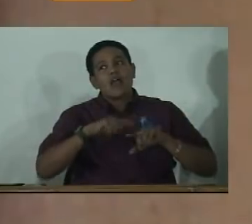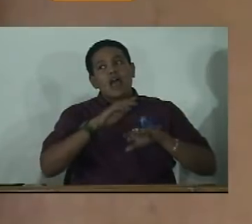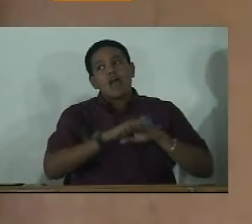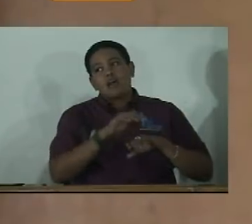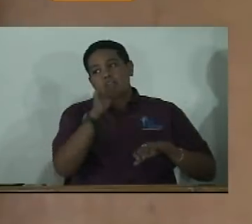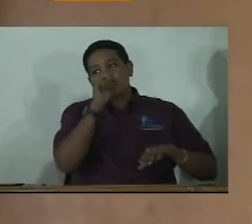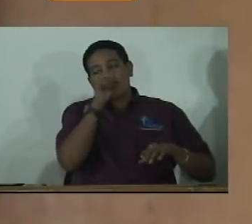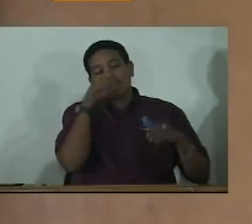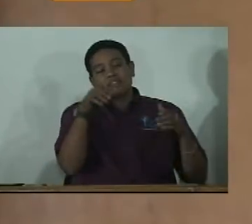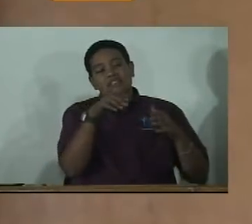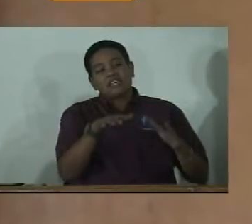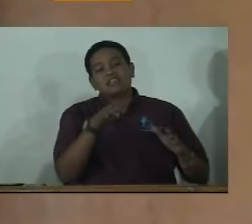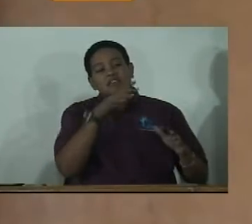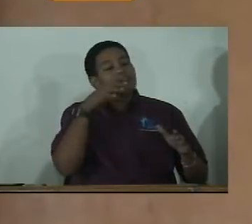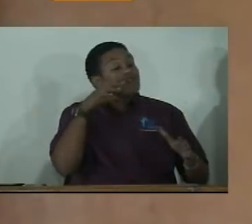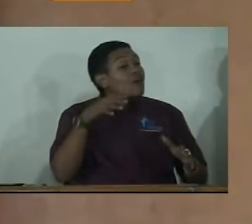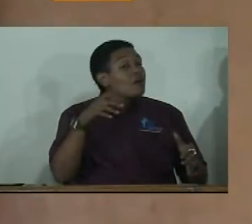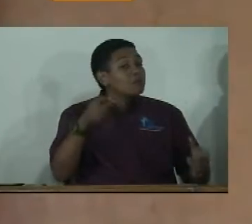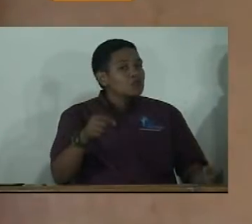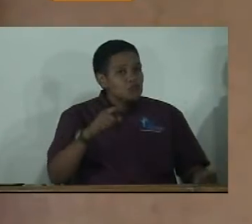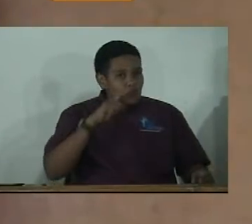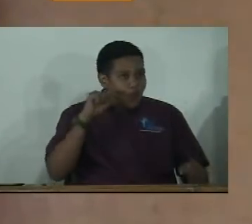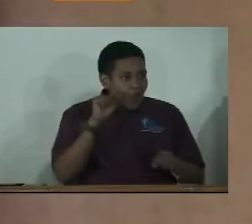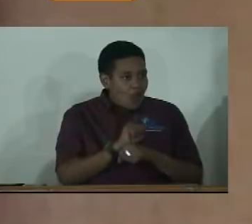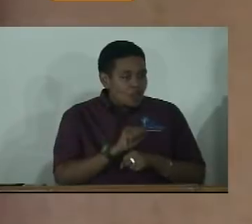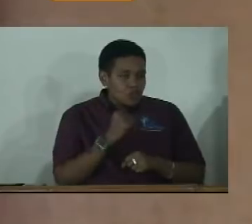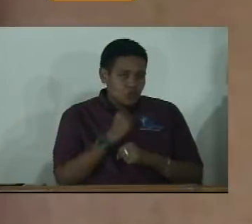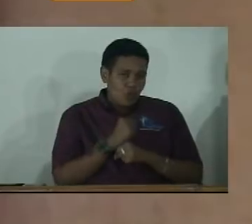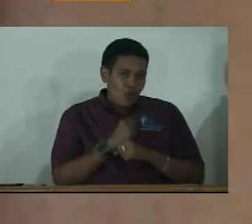sector farmers to do the actual production.